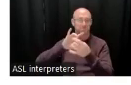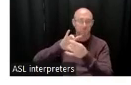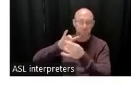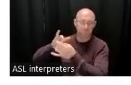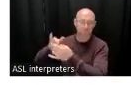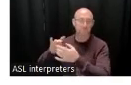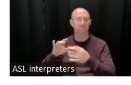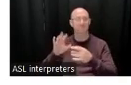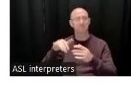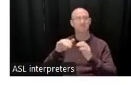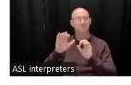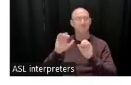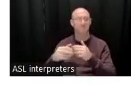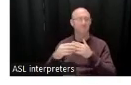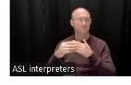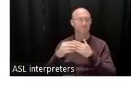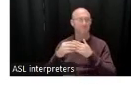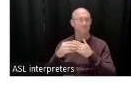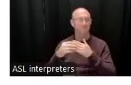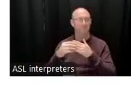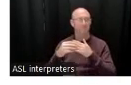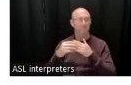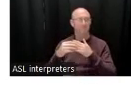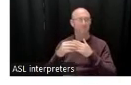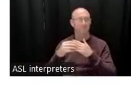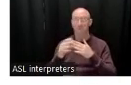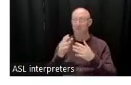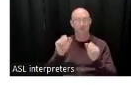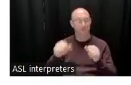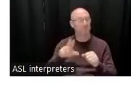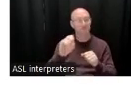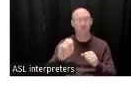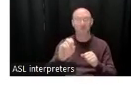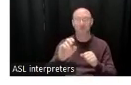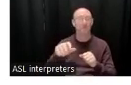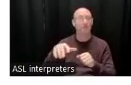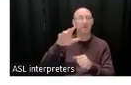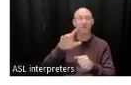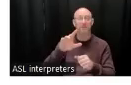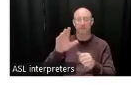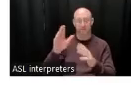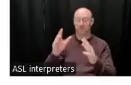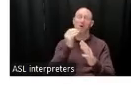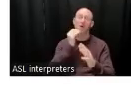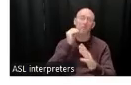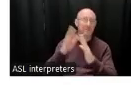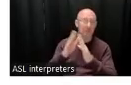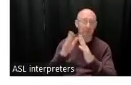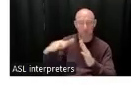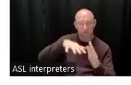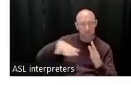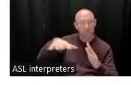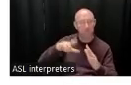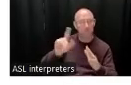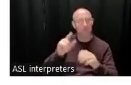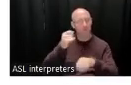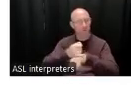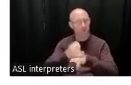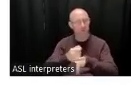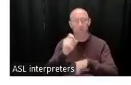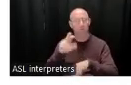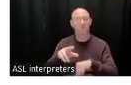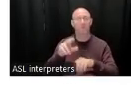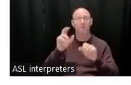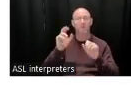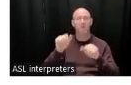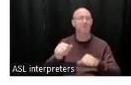can be the actual neighborhoods where the campus is located, but it can also include industry